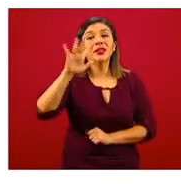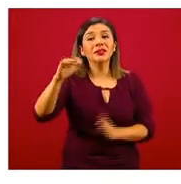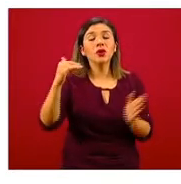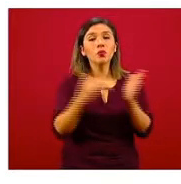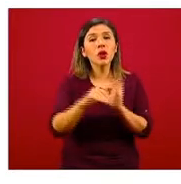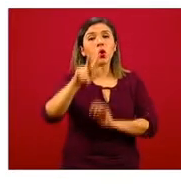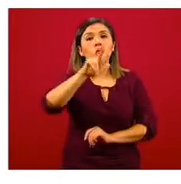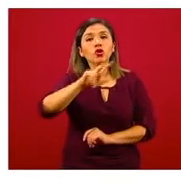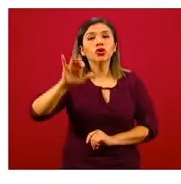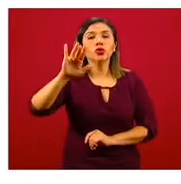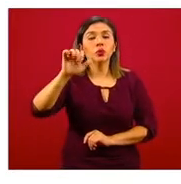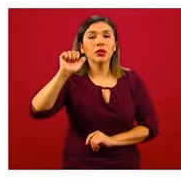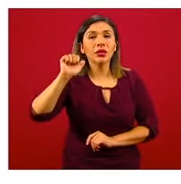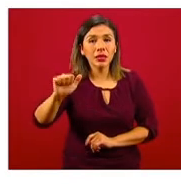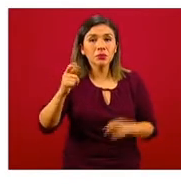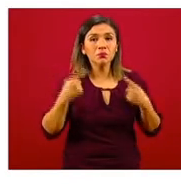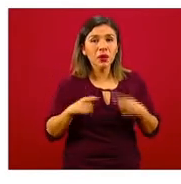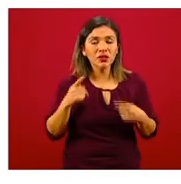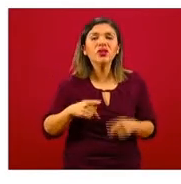However,